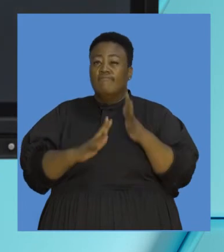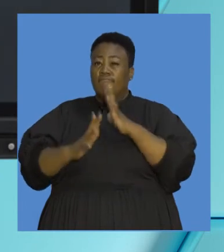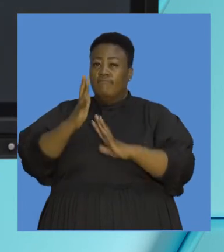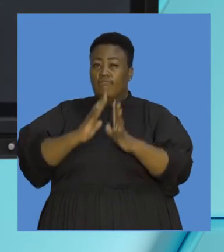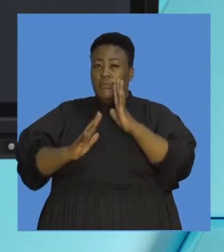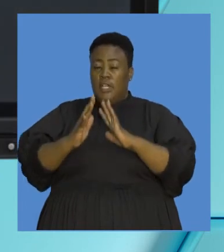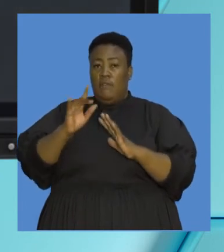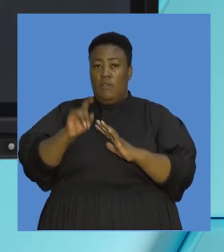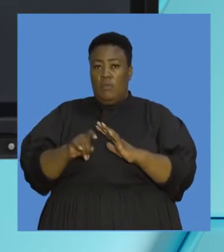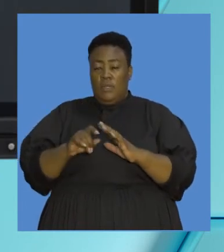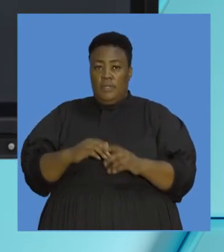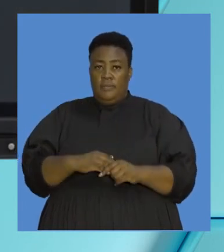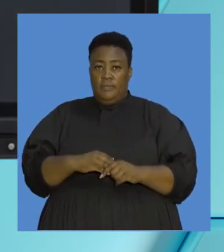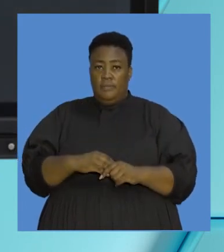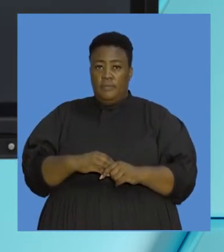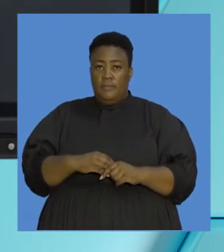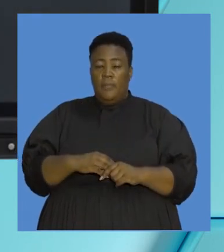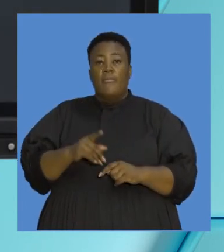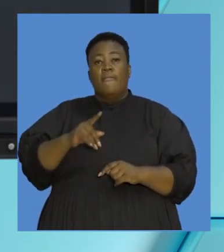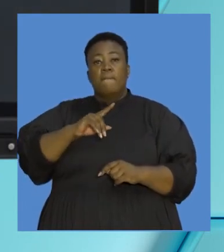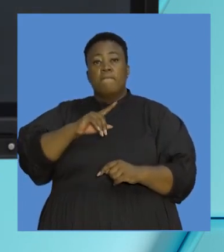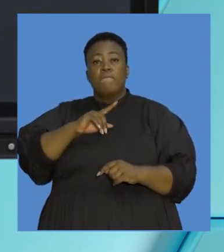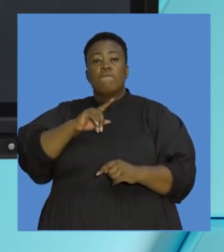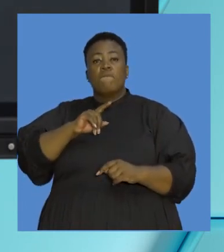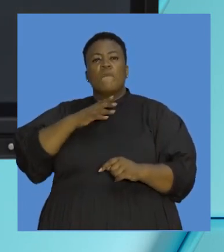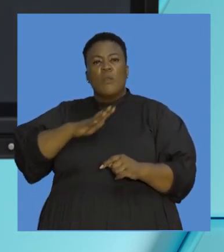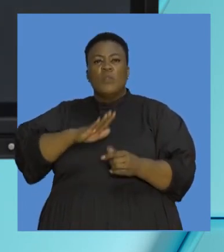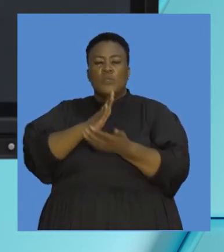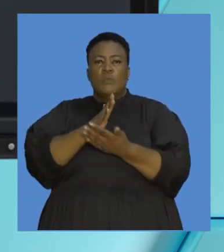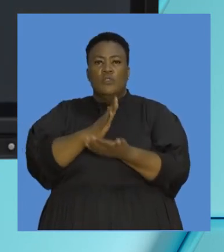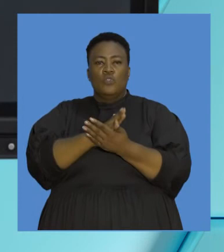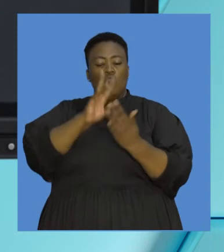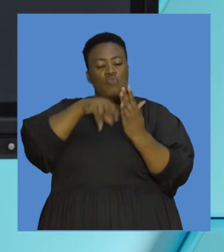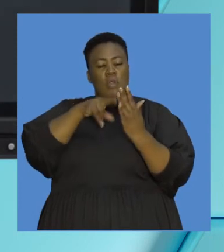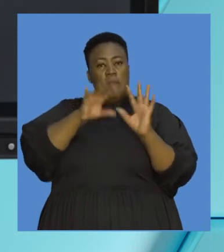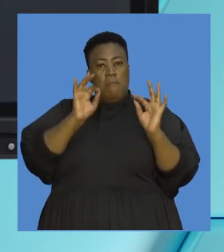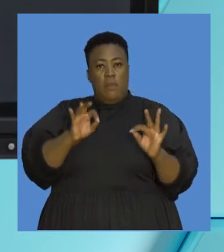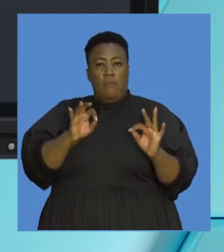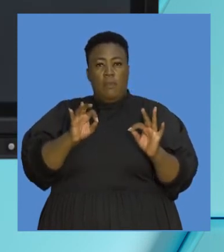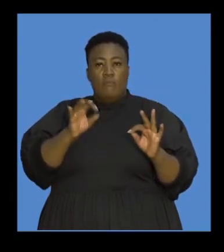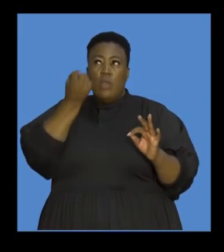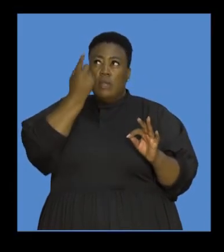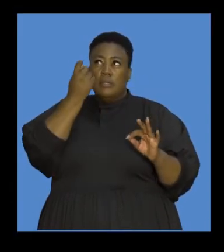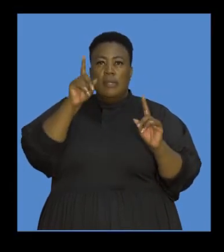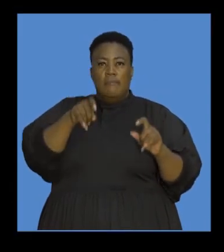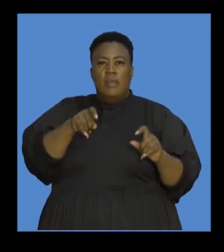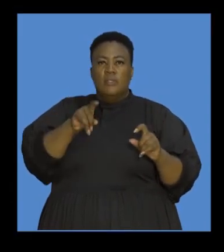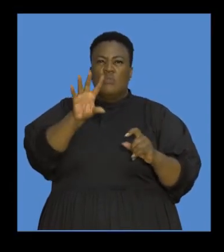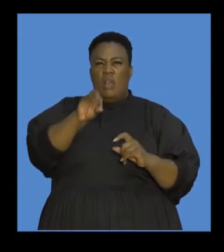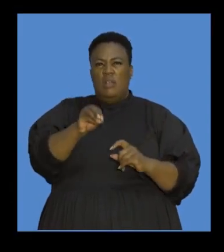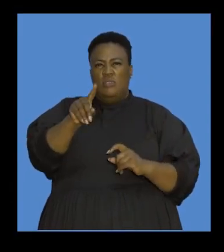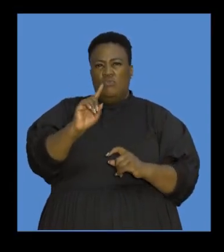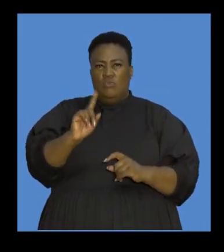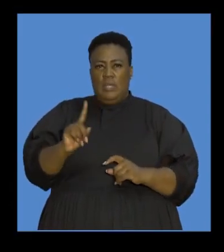Be careful. It's a trick. It's to make sure you're reading properly and you're understanding what we're asking you. So the